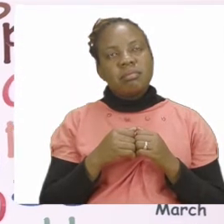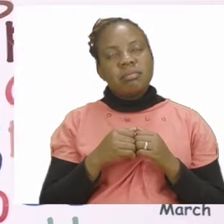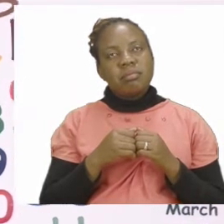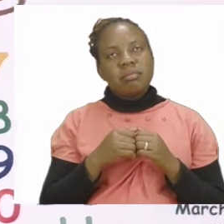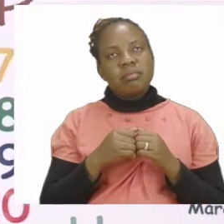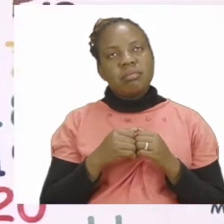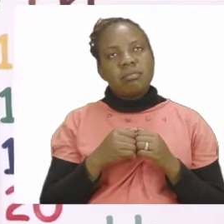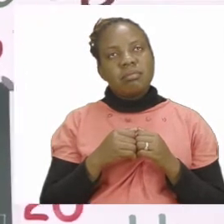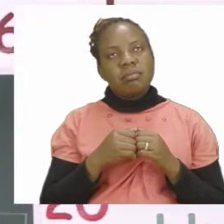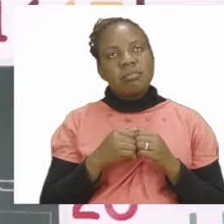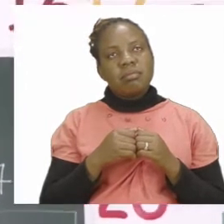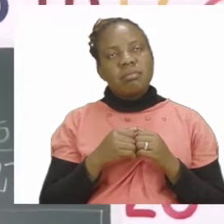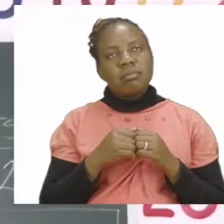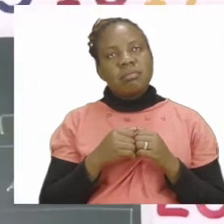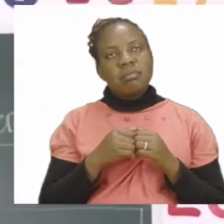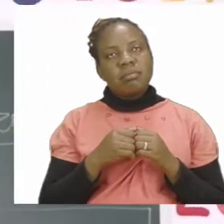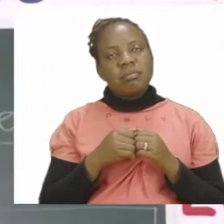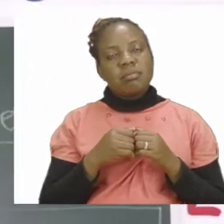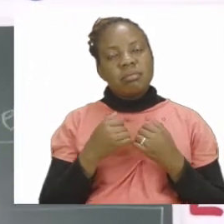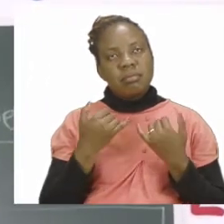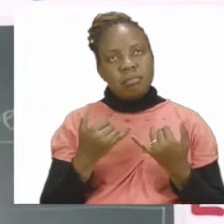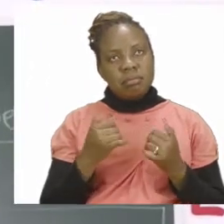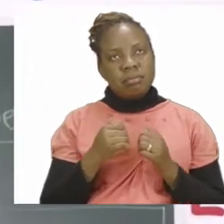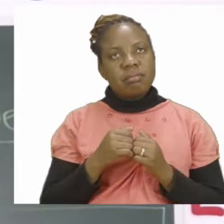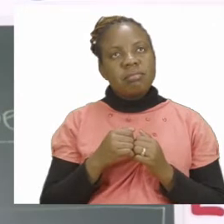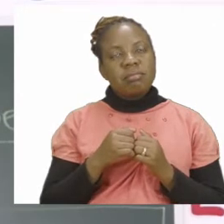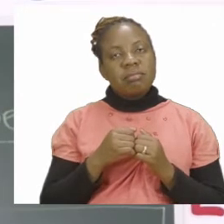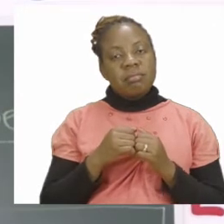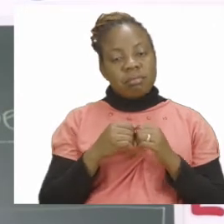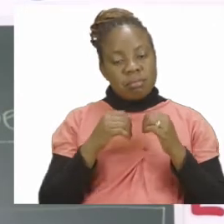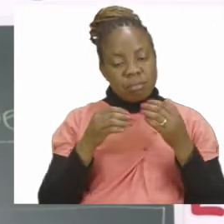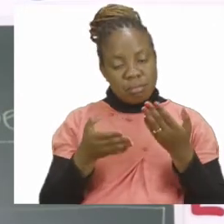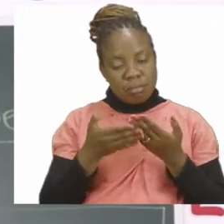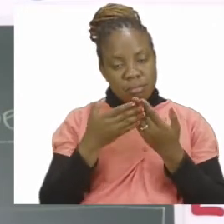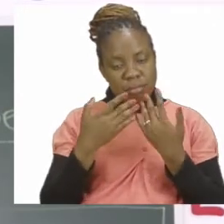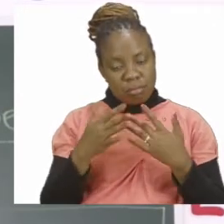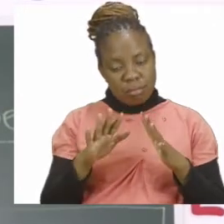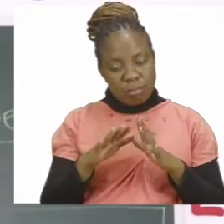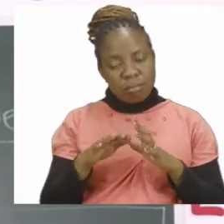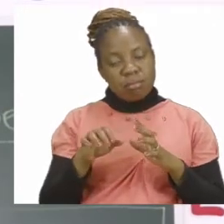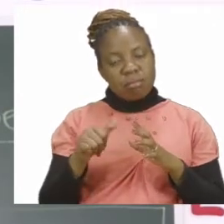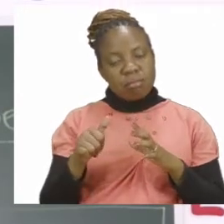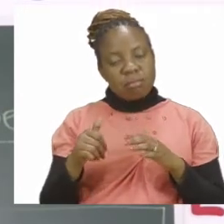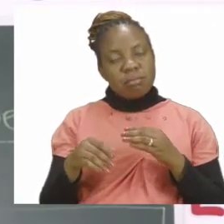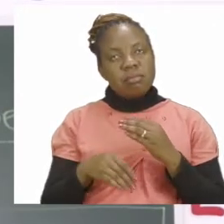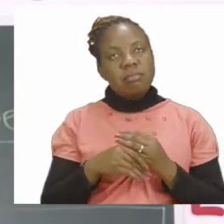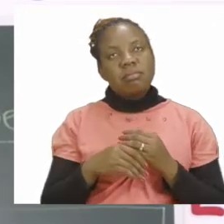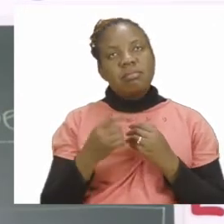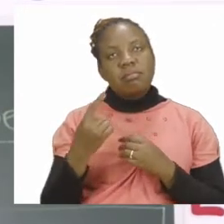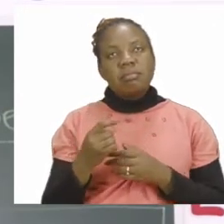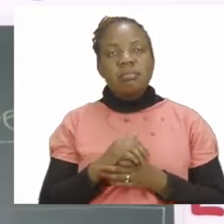to you. So, let's start quickly and see how you have to complete the